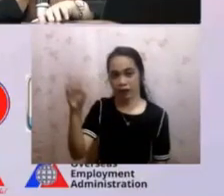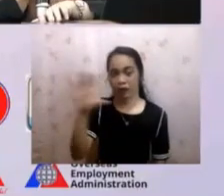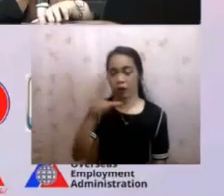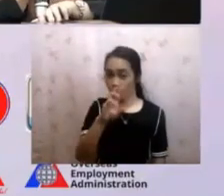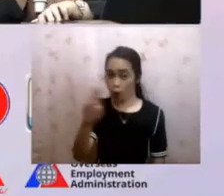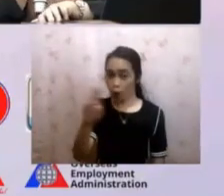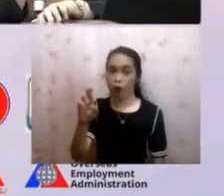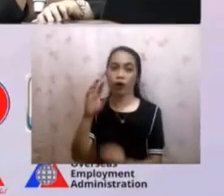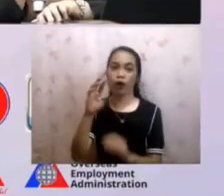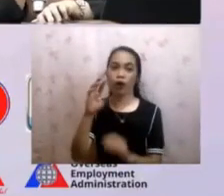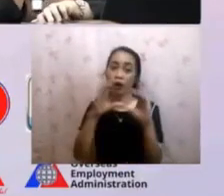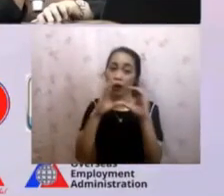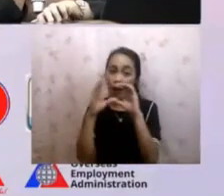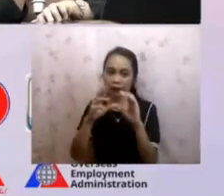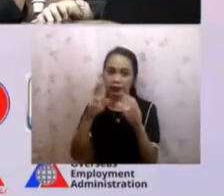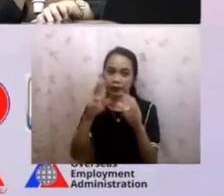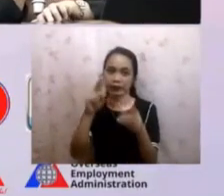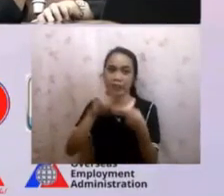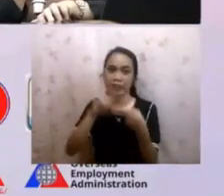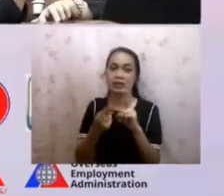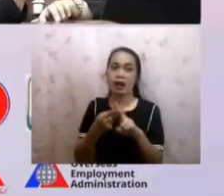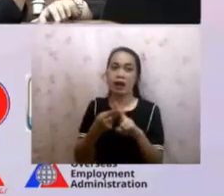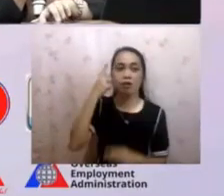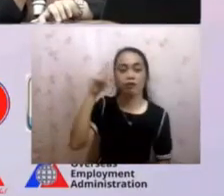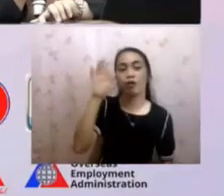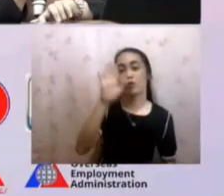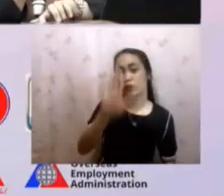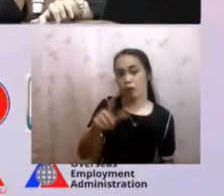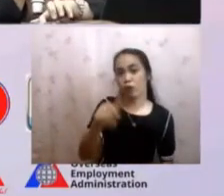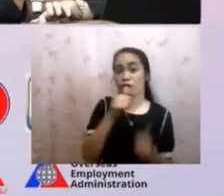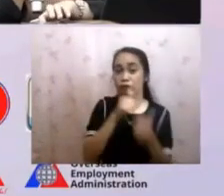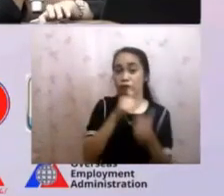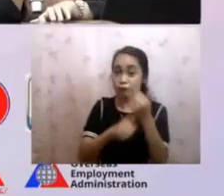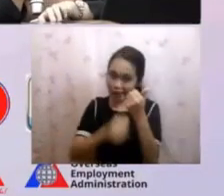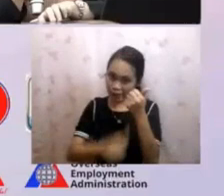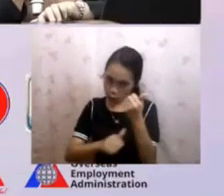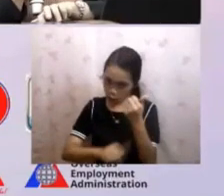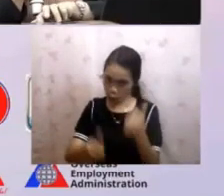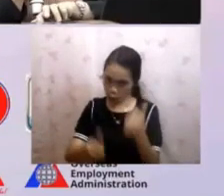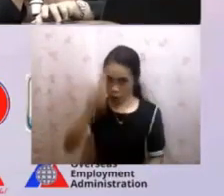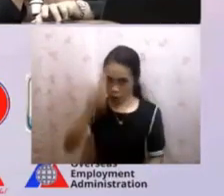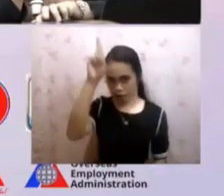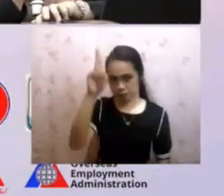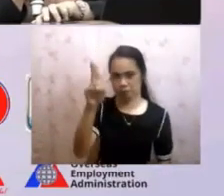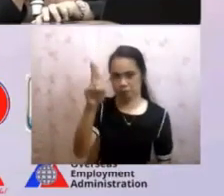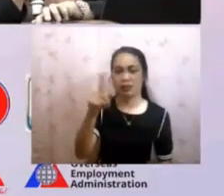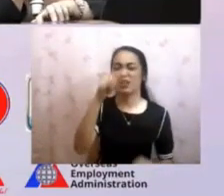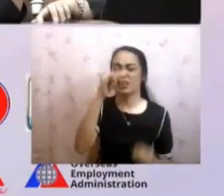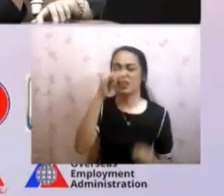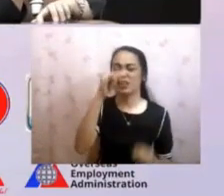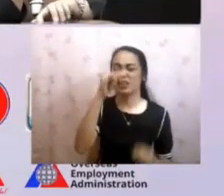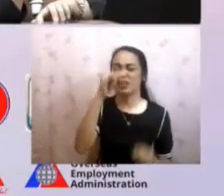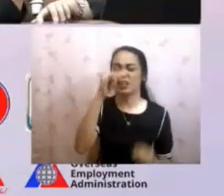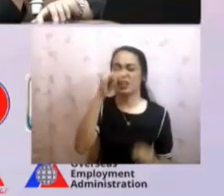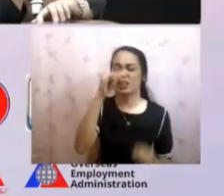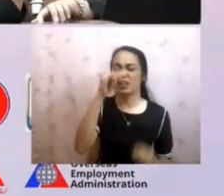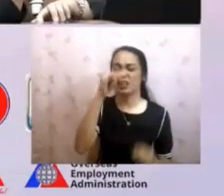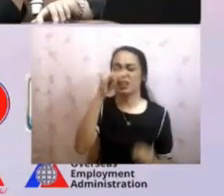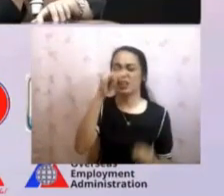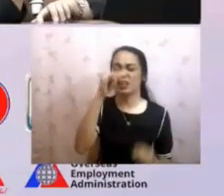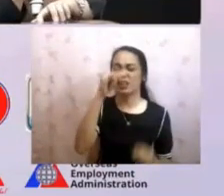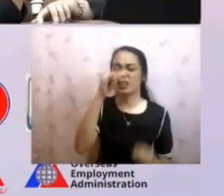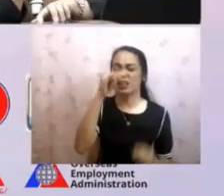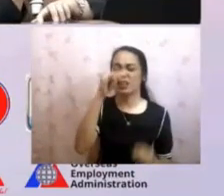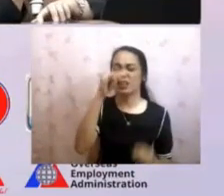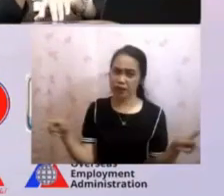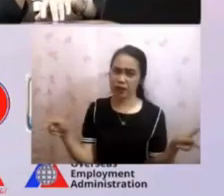address and the company number for the follow-up. Because it's very important to have a follow-up after